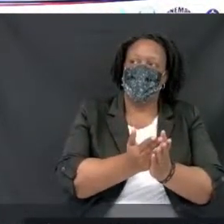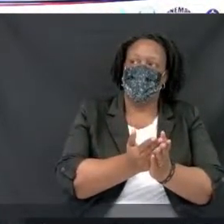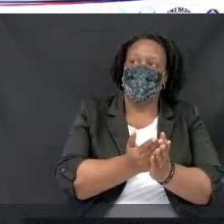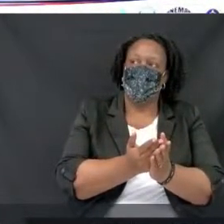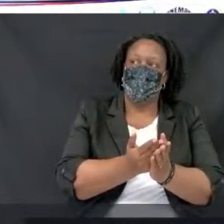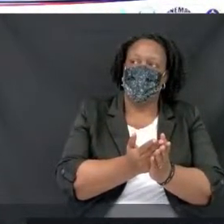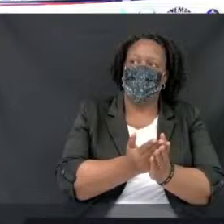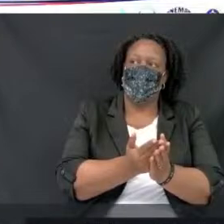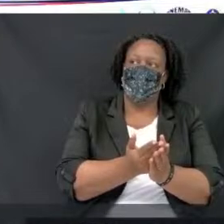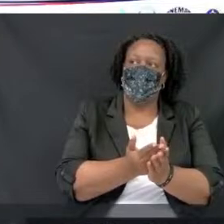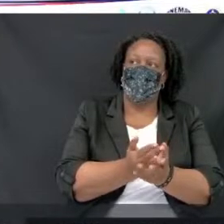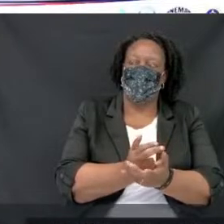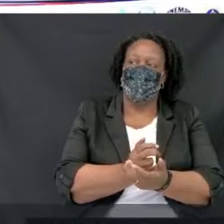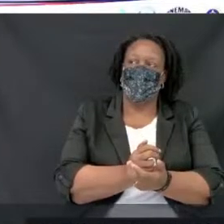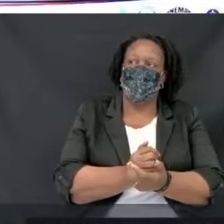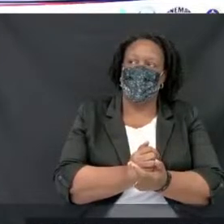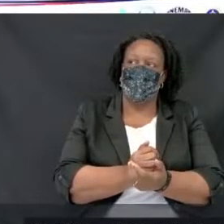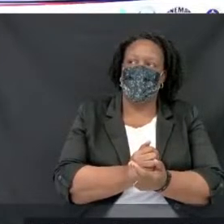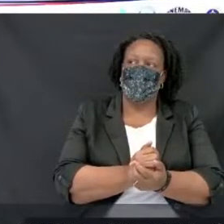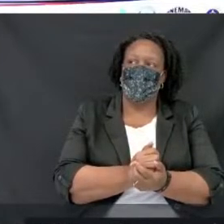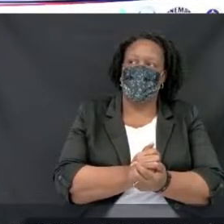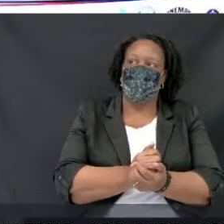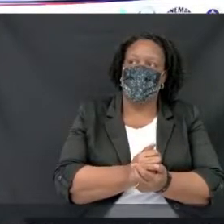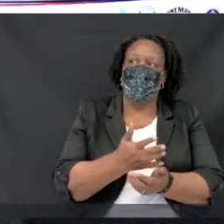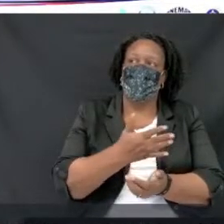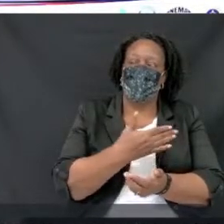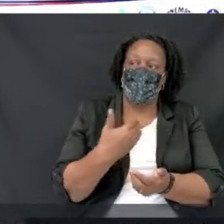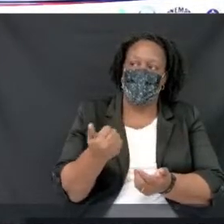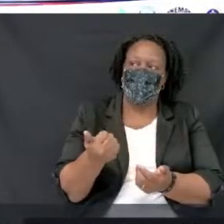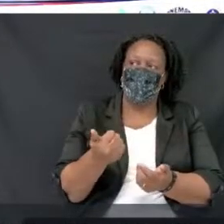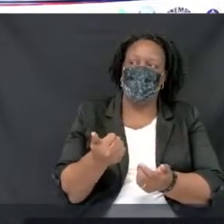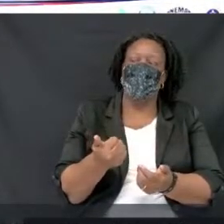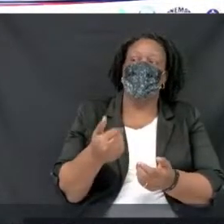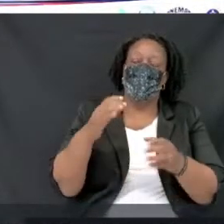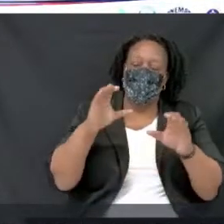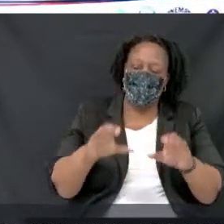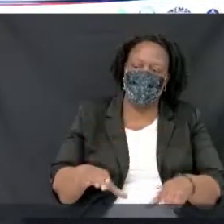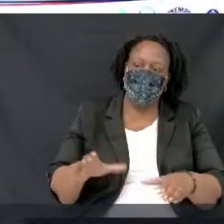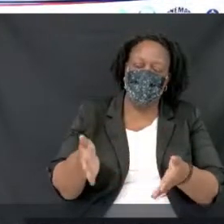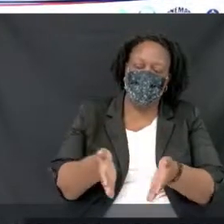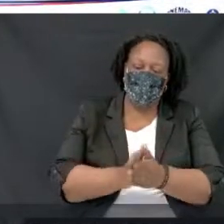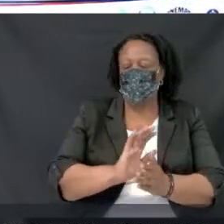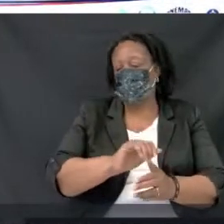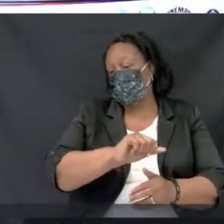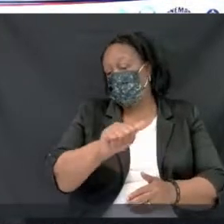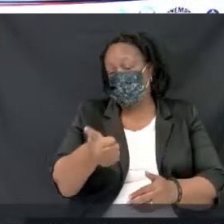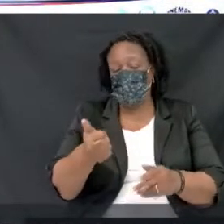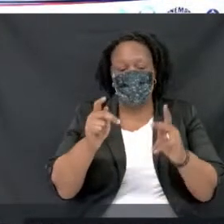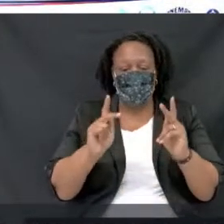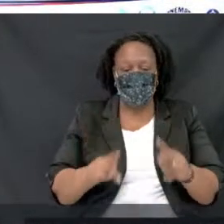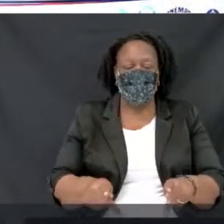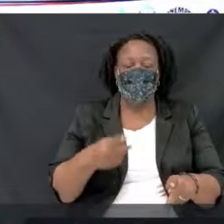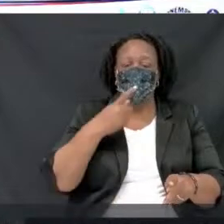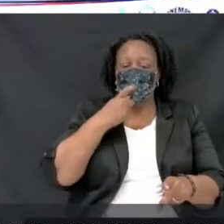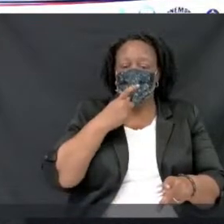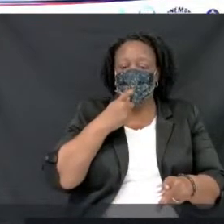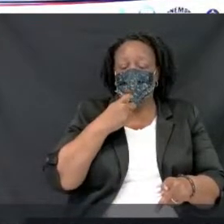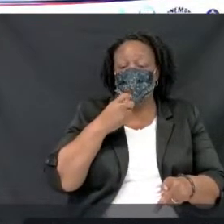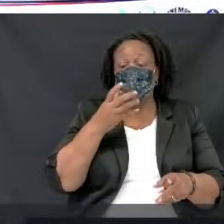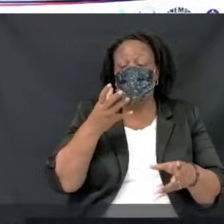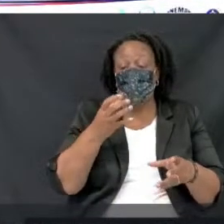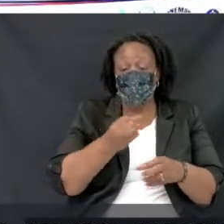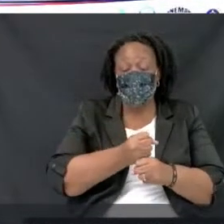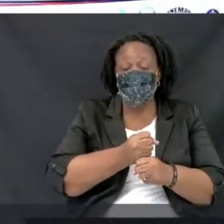Authority, and it also gives us the powers to be able to co-opt any other agencies and as necessary, whether